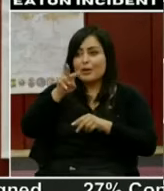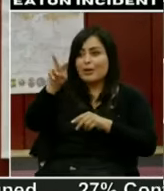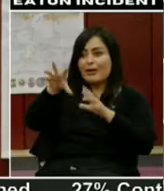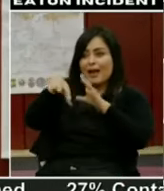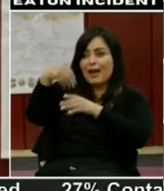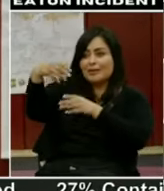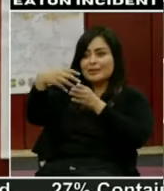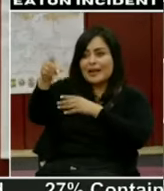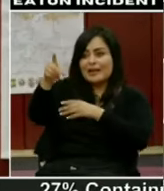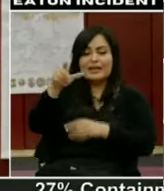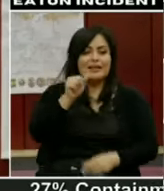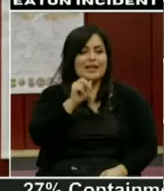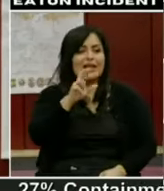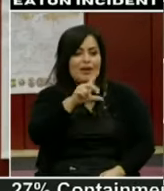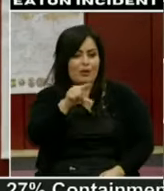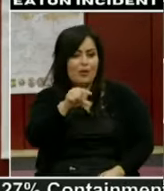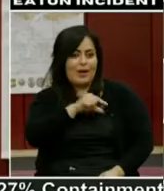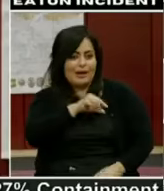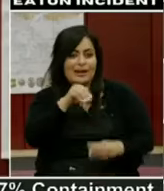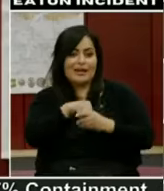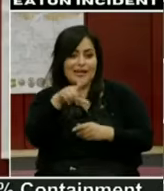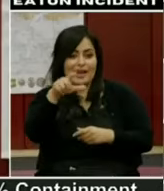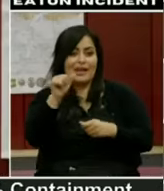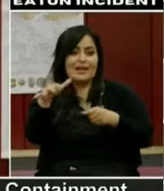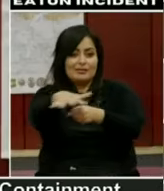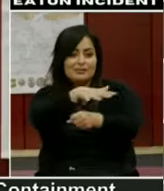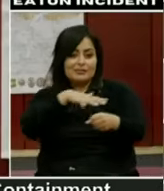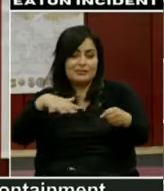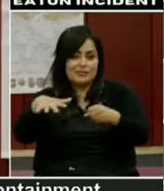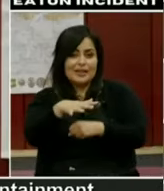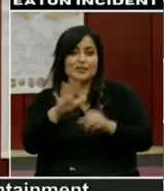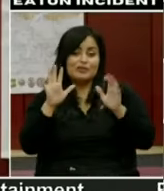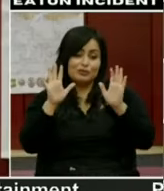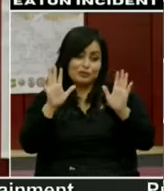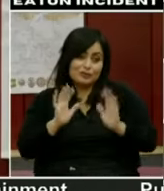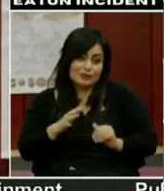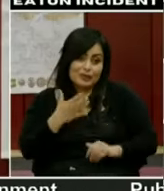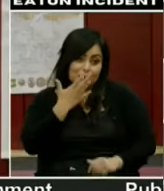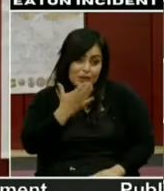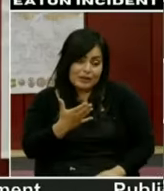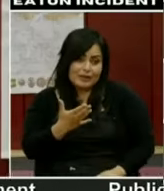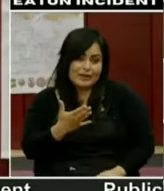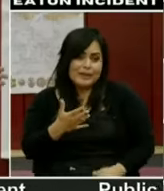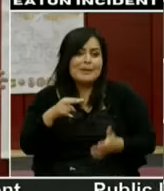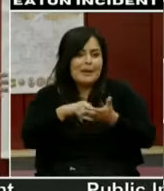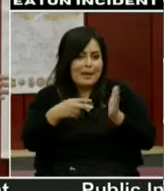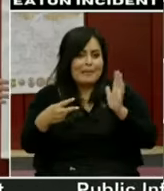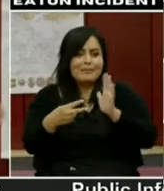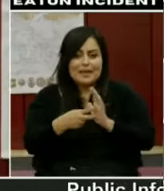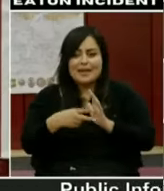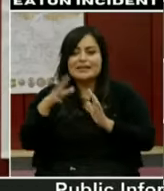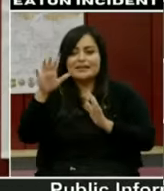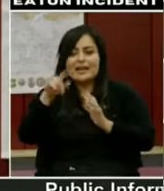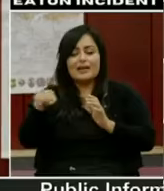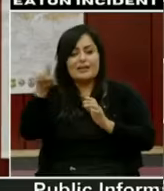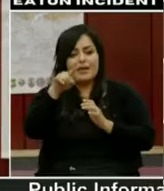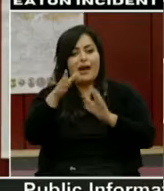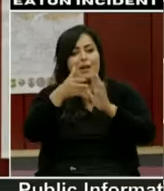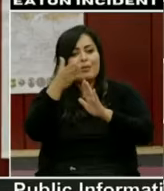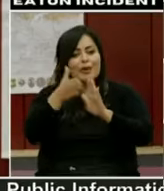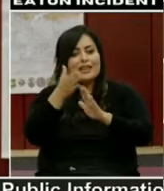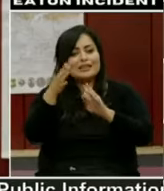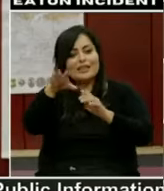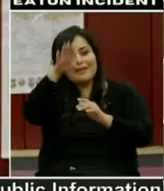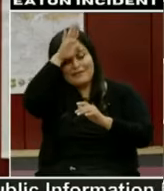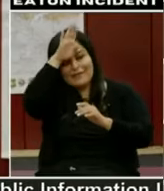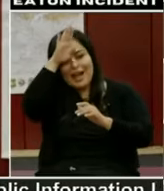air quality is good in the entire LA basin, which in itself is a pretty awesome reflection of the tremendous effort of our operation and our fire